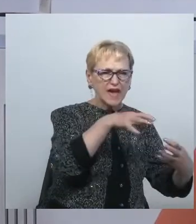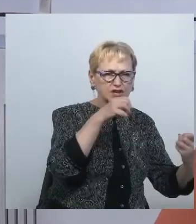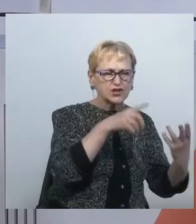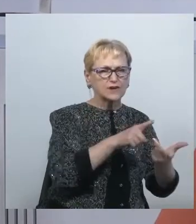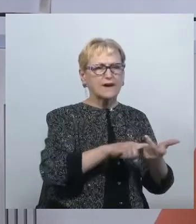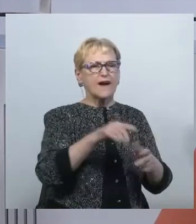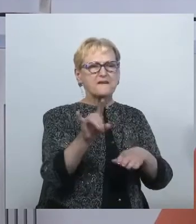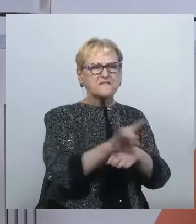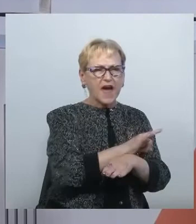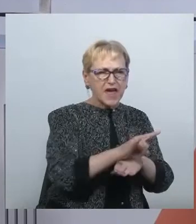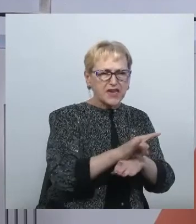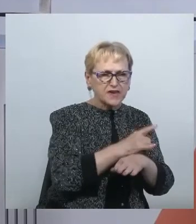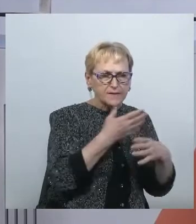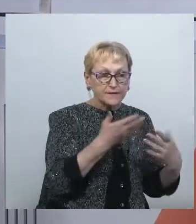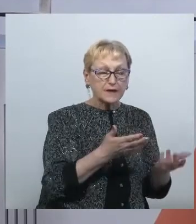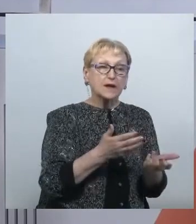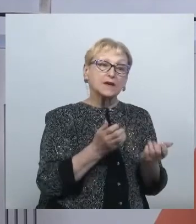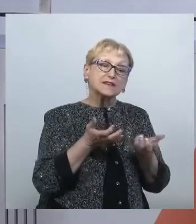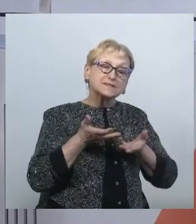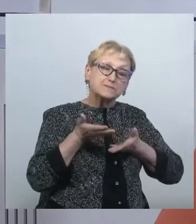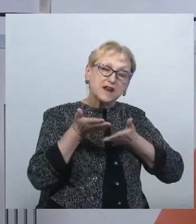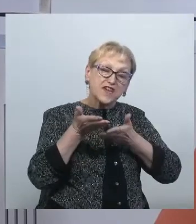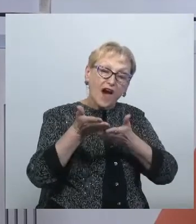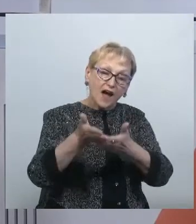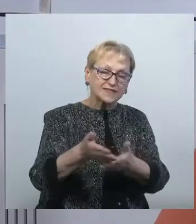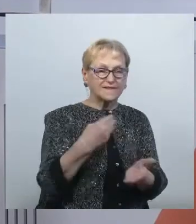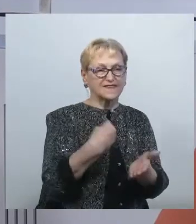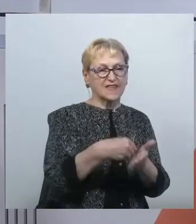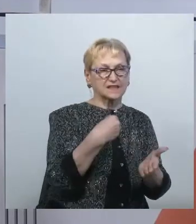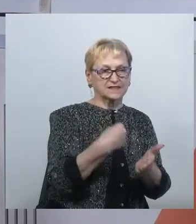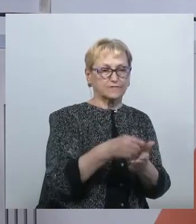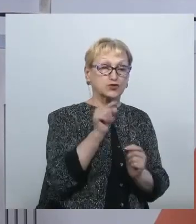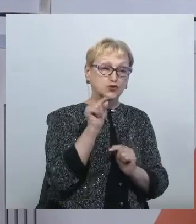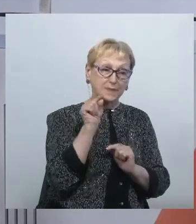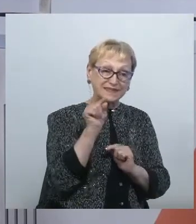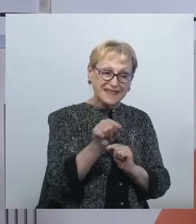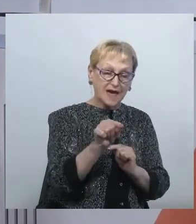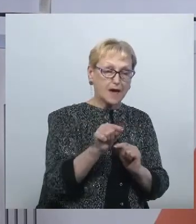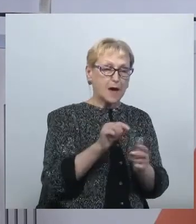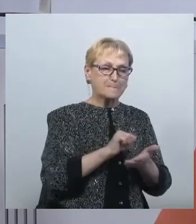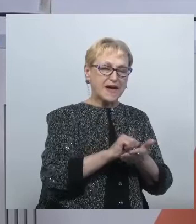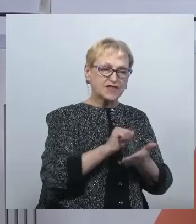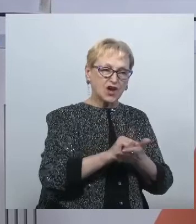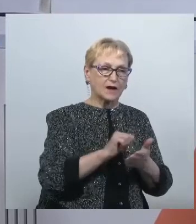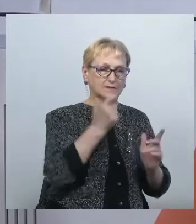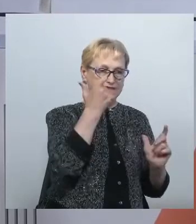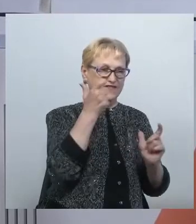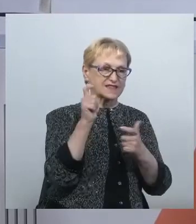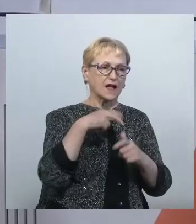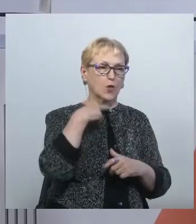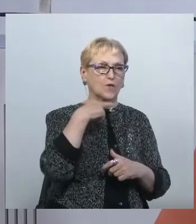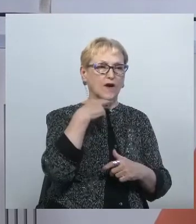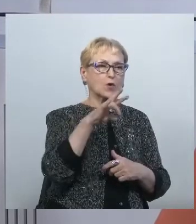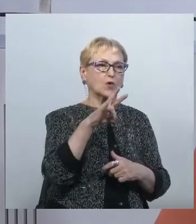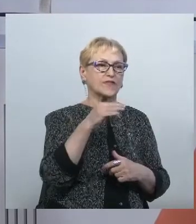speech, and to assist maybe some even financially for media to pay more attention to